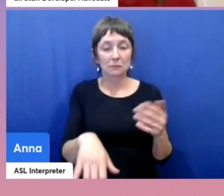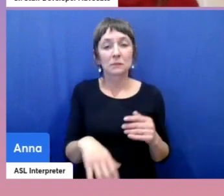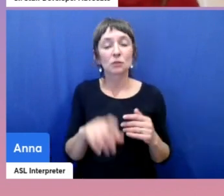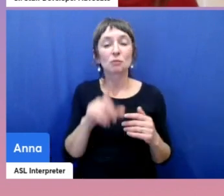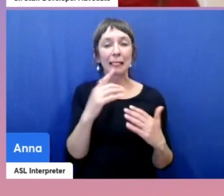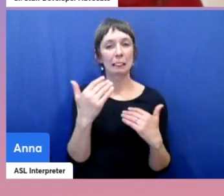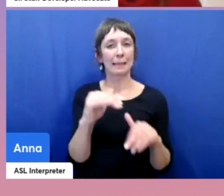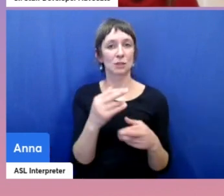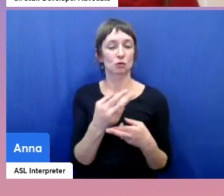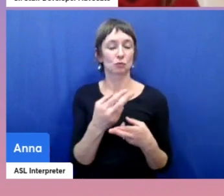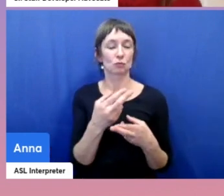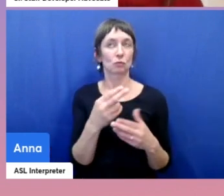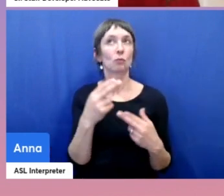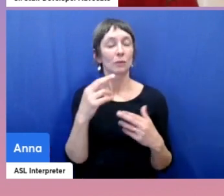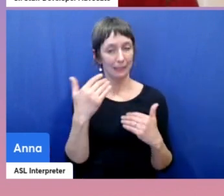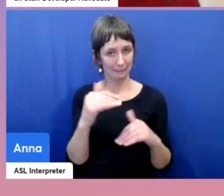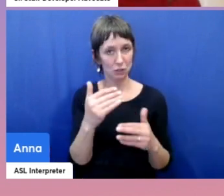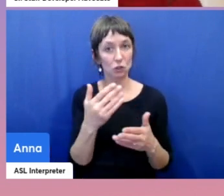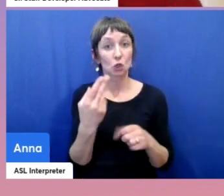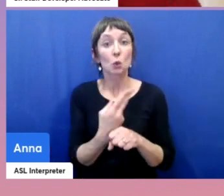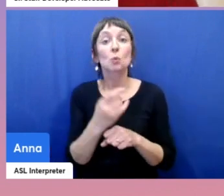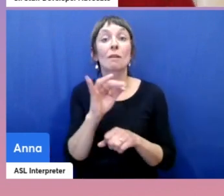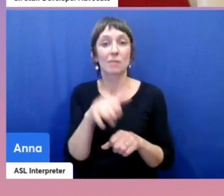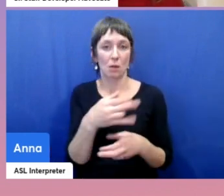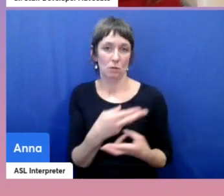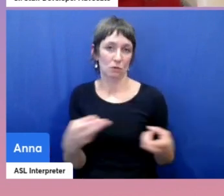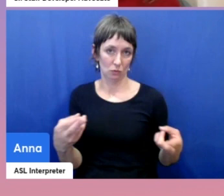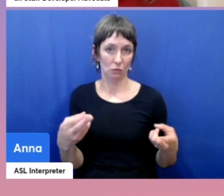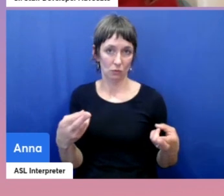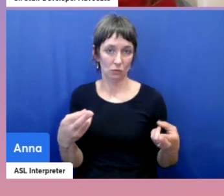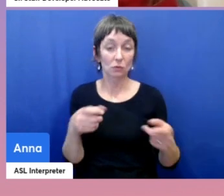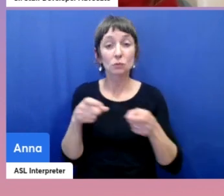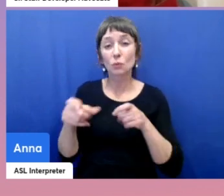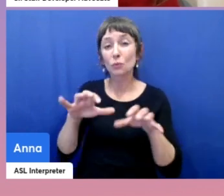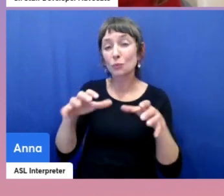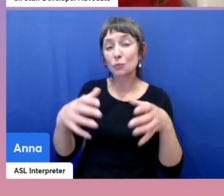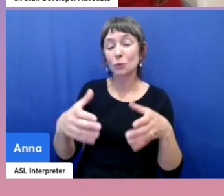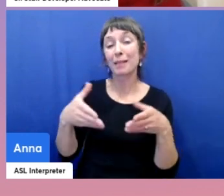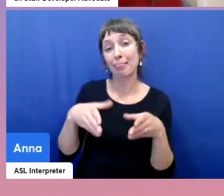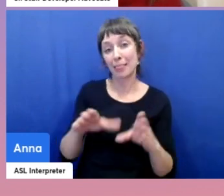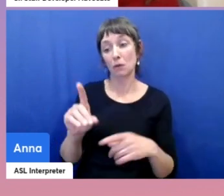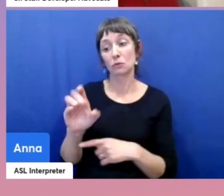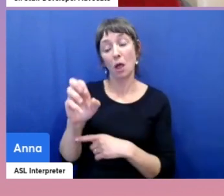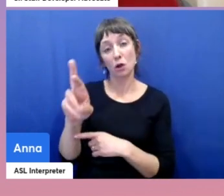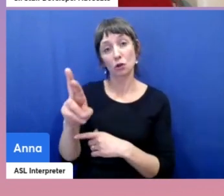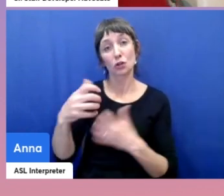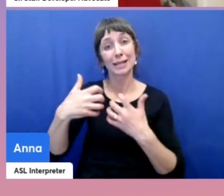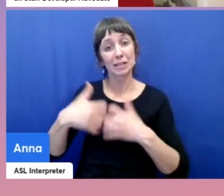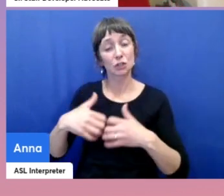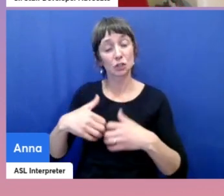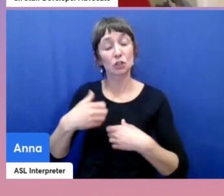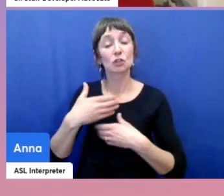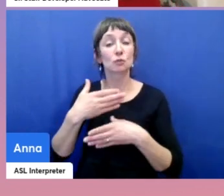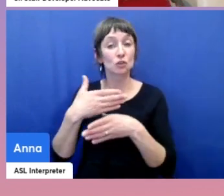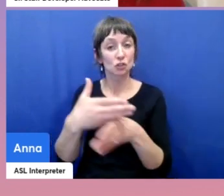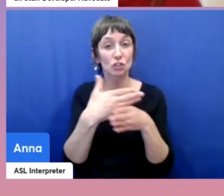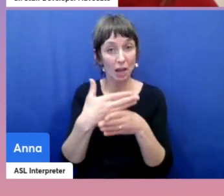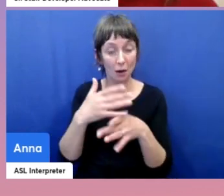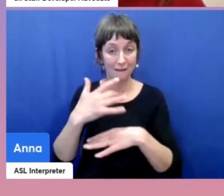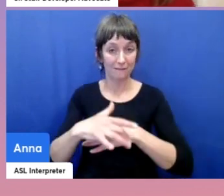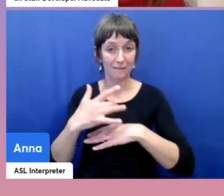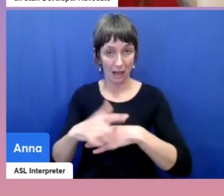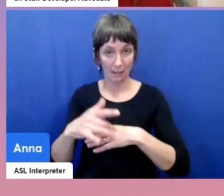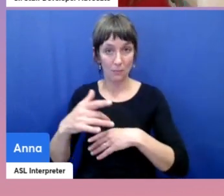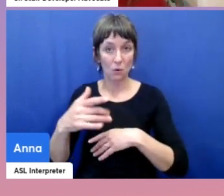the usage of these resources. Control groups allow the Docker engine to share available hardware to containers